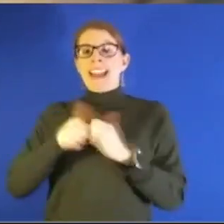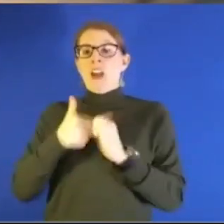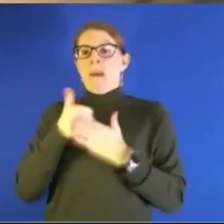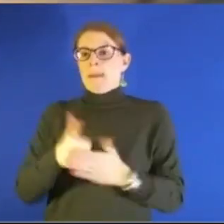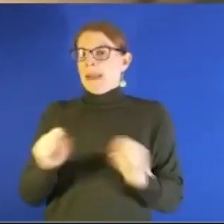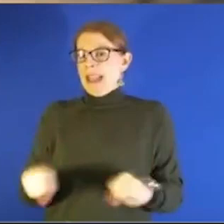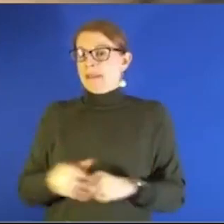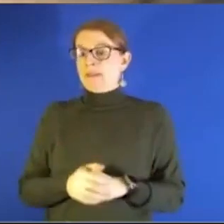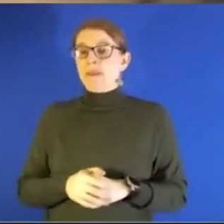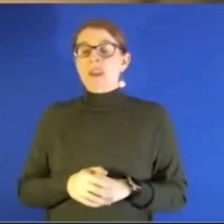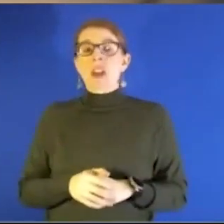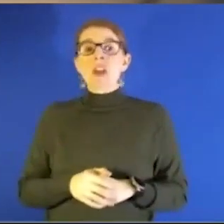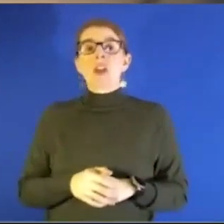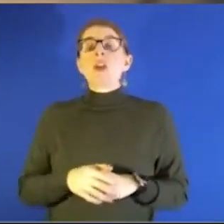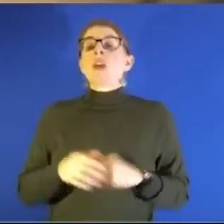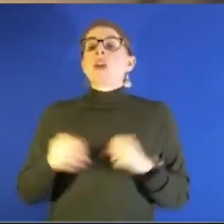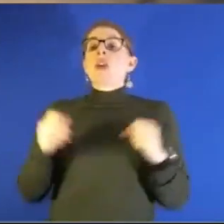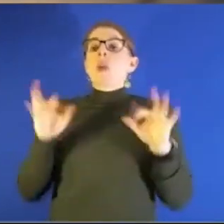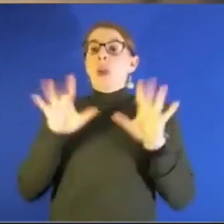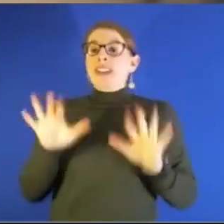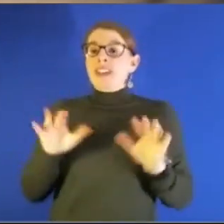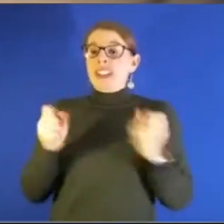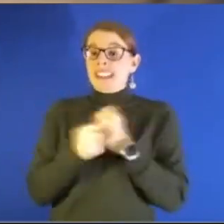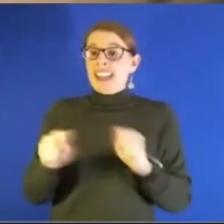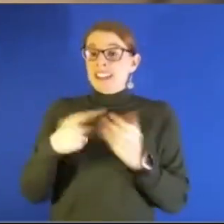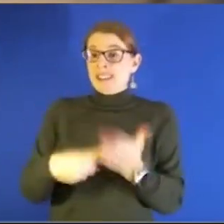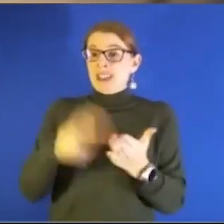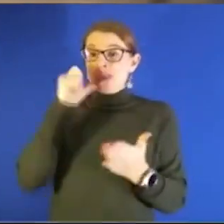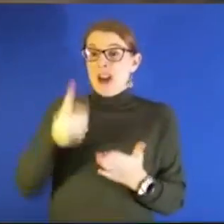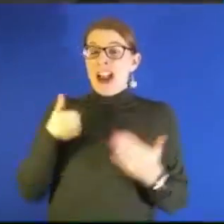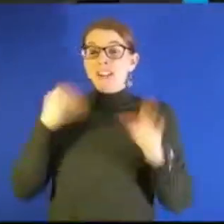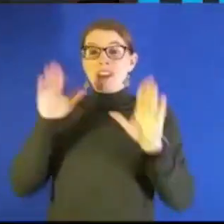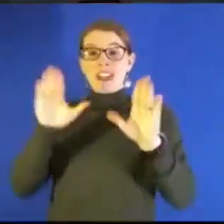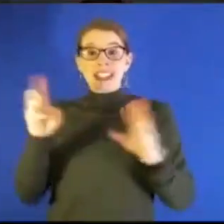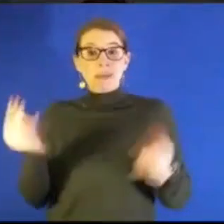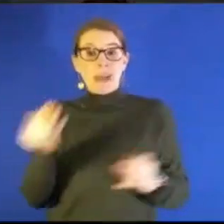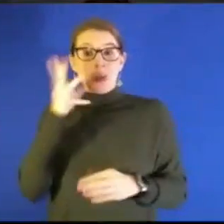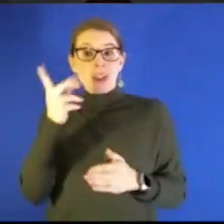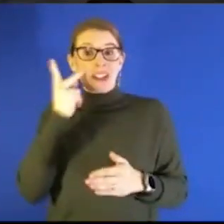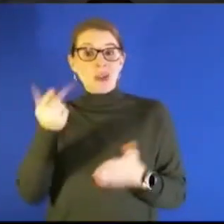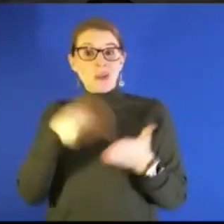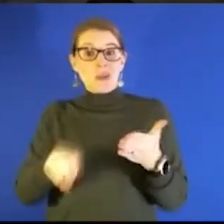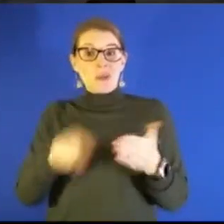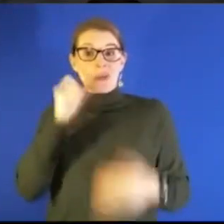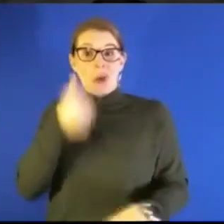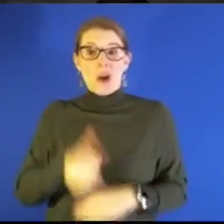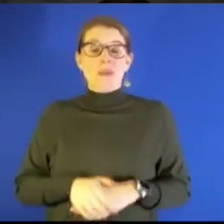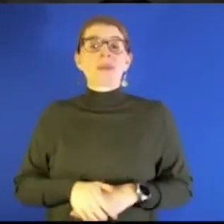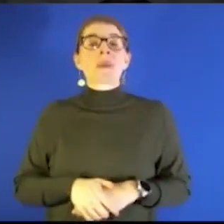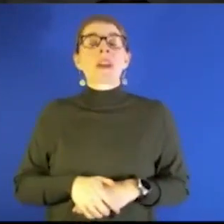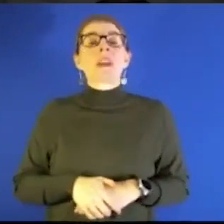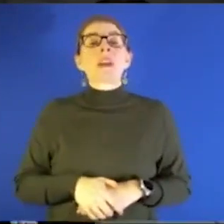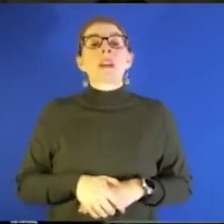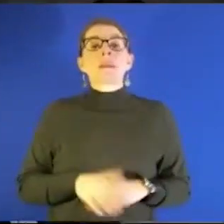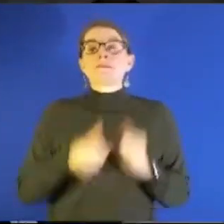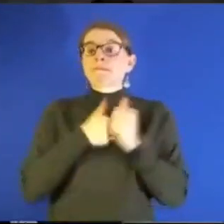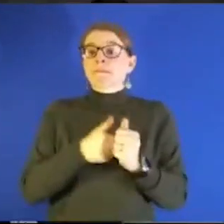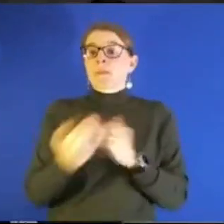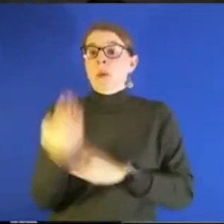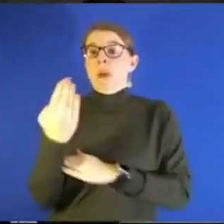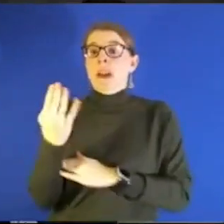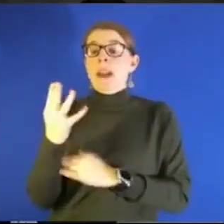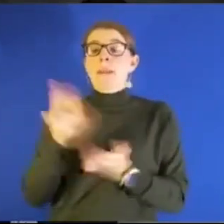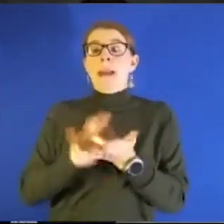tomorrow when you join us at 8. Everyone, have a fantastic Monday. We'll see you then. Subscribe to our morning medical update and open